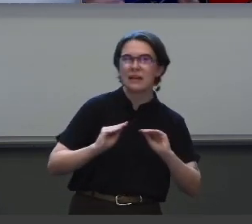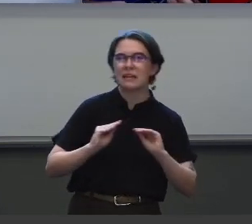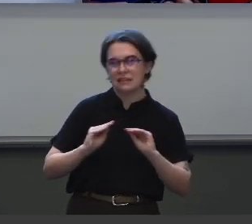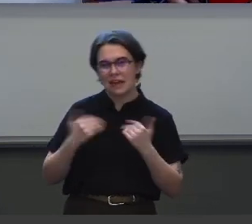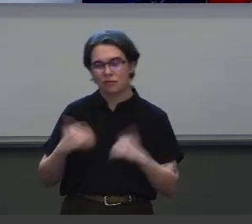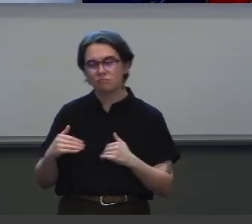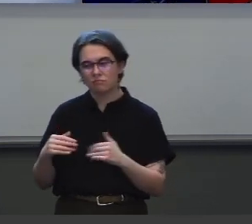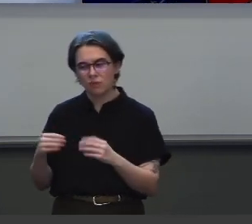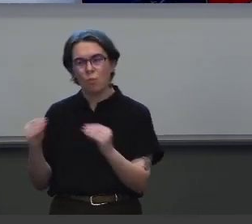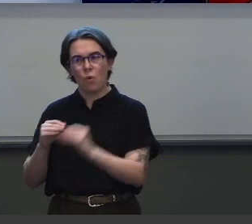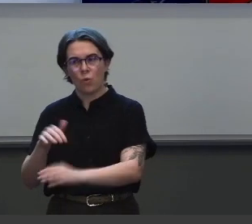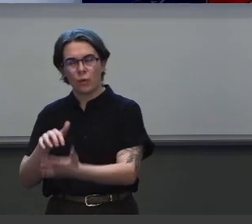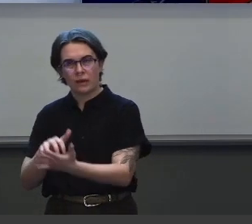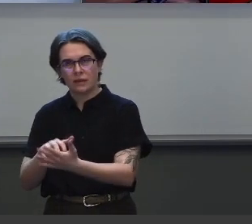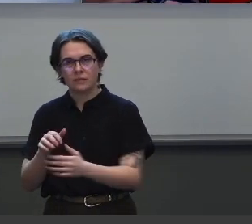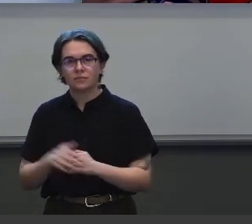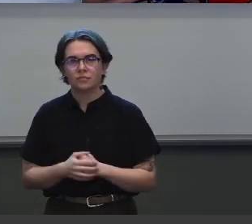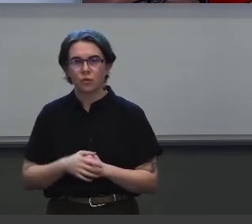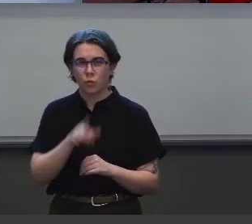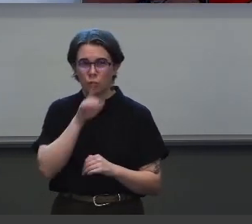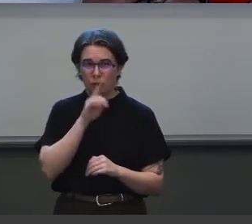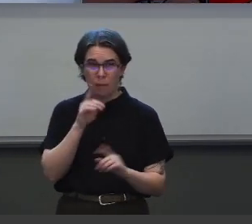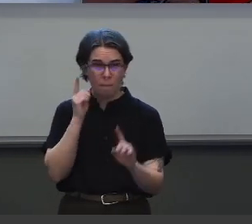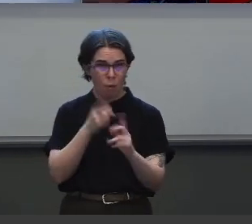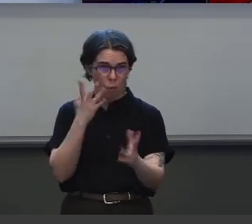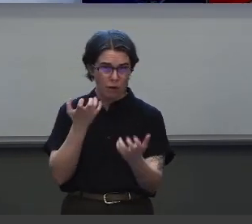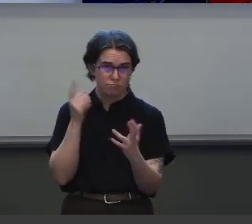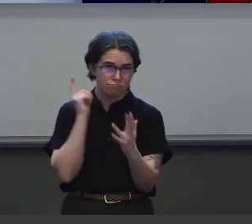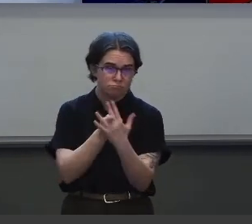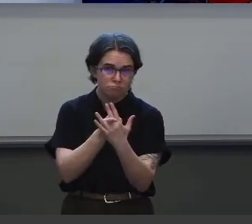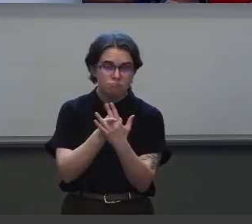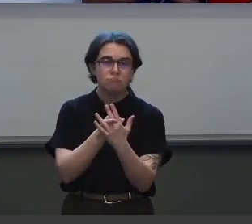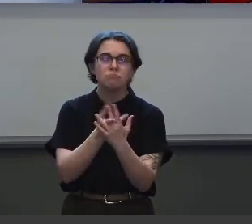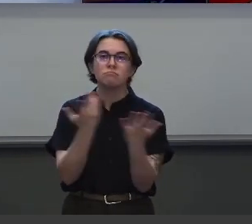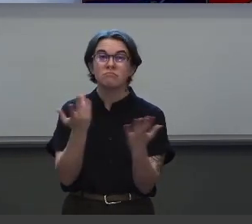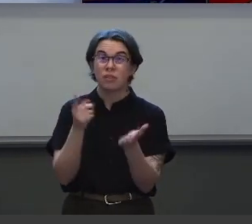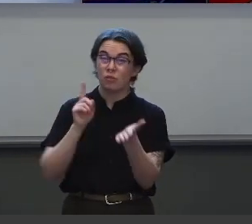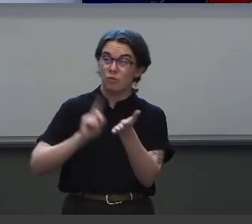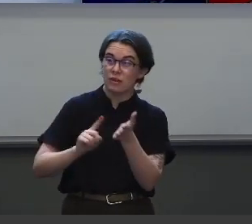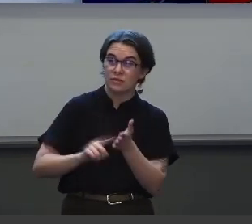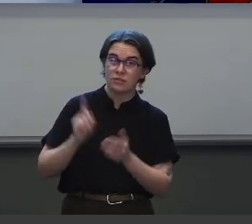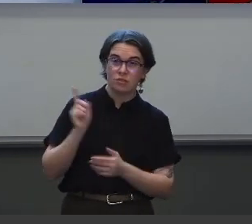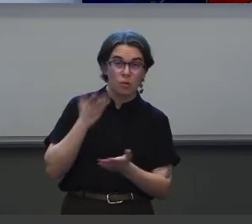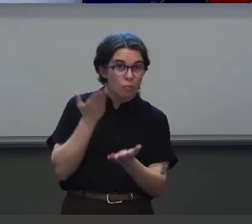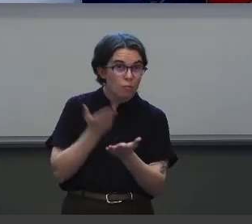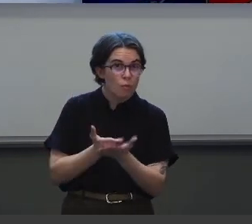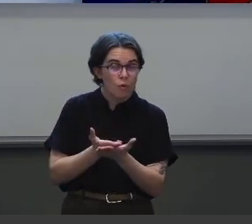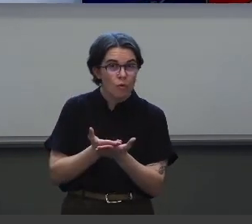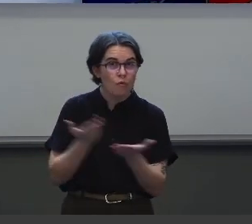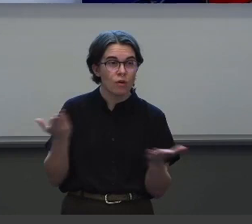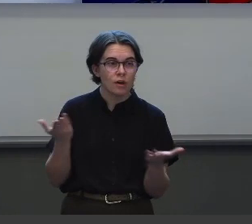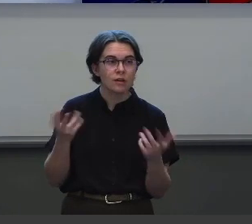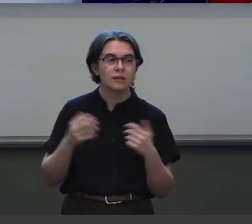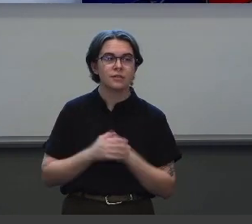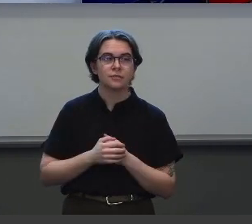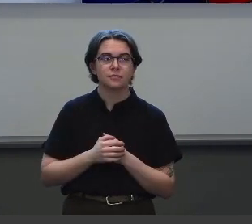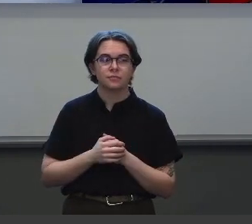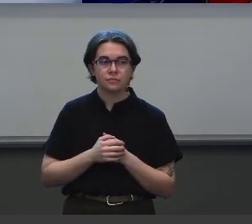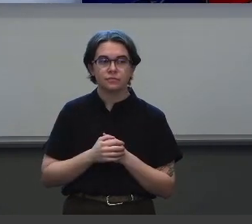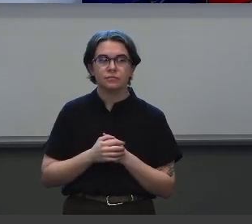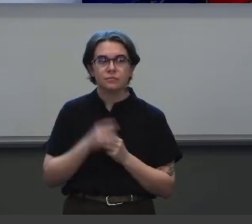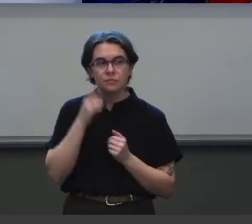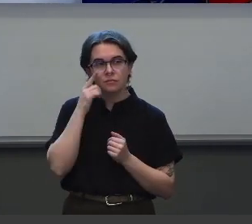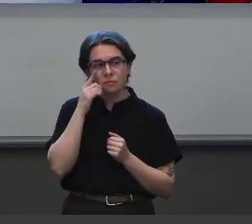Importantly, and what I really want to drive home, is what this research demonstrates is that we go beyond this simple